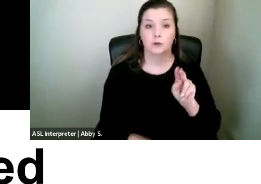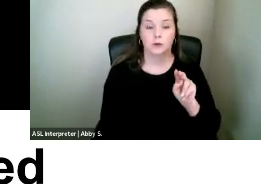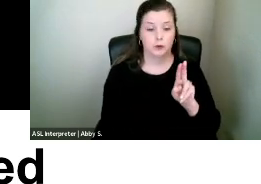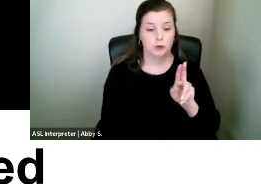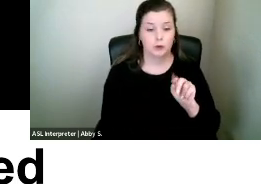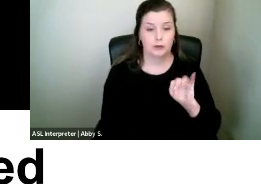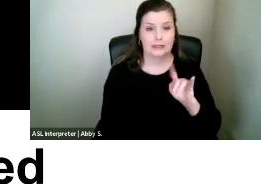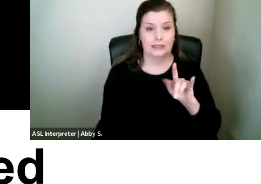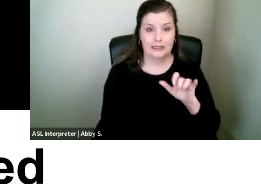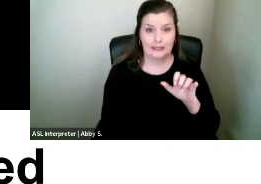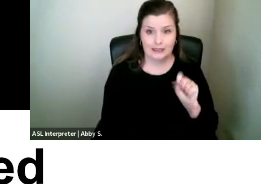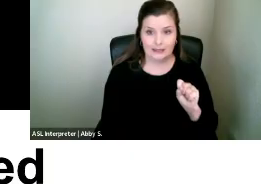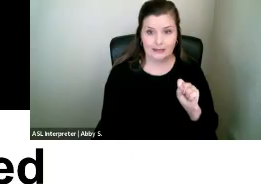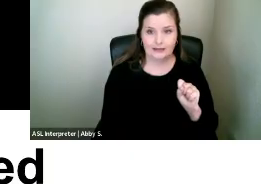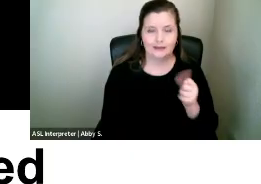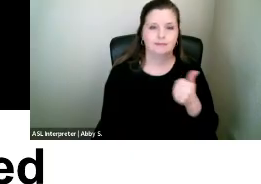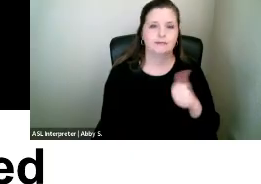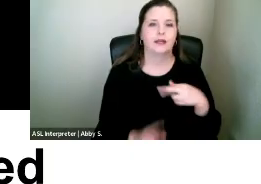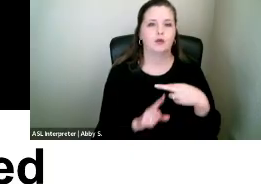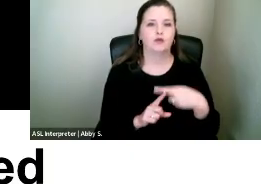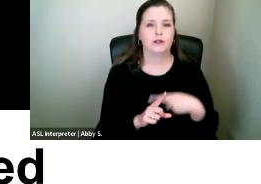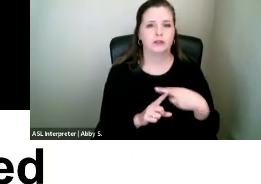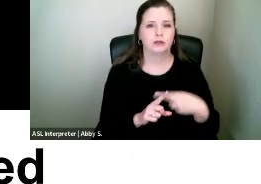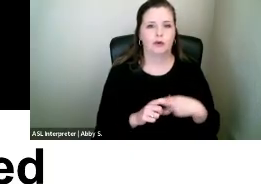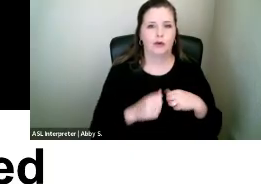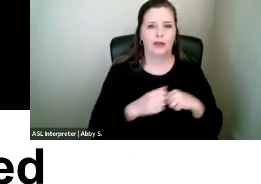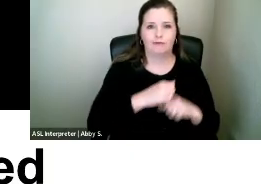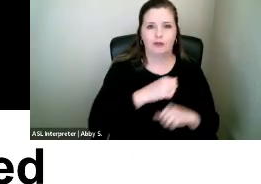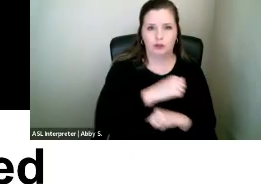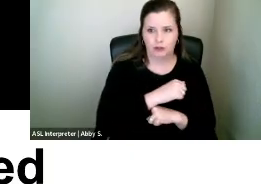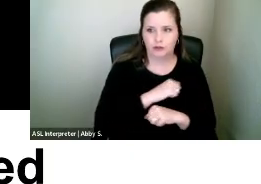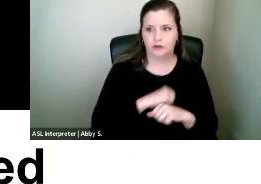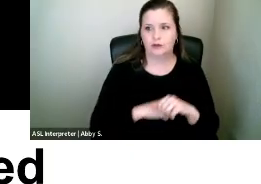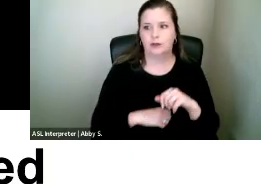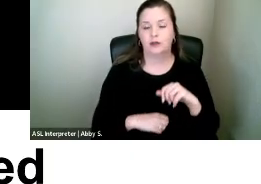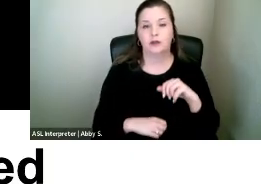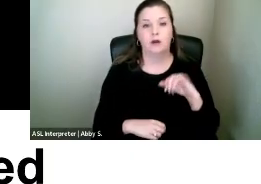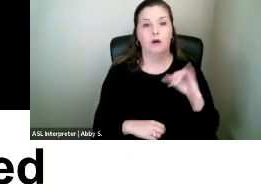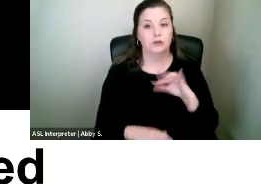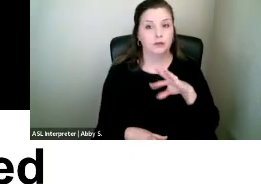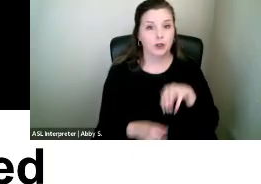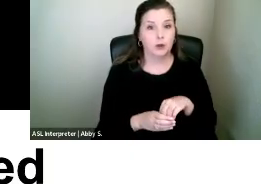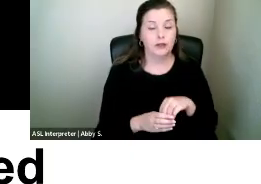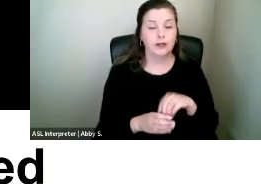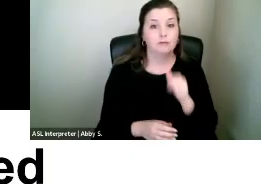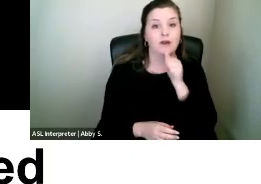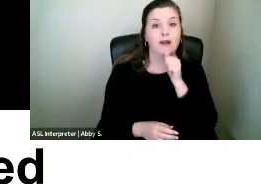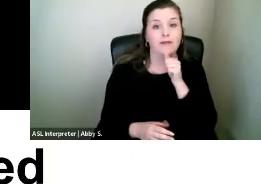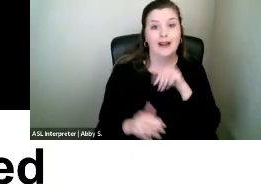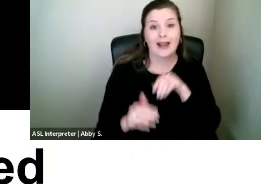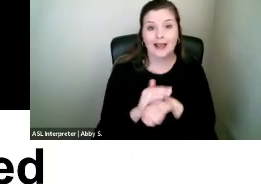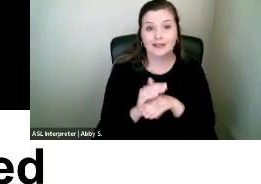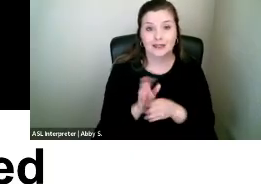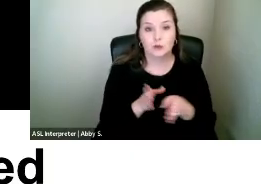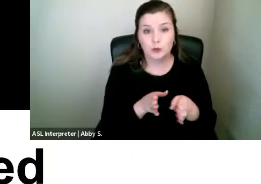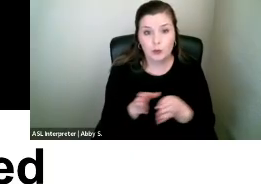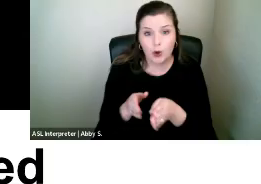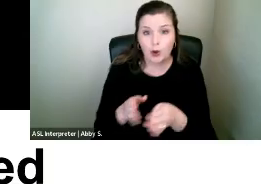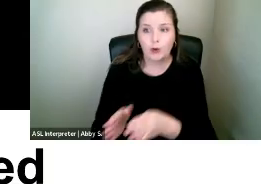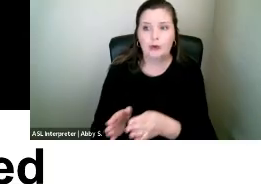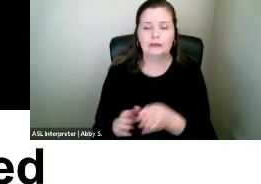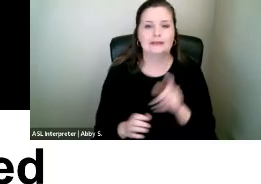any rental infrastructure, including any private access roads, repair to